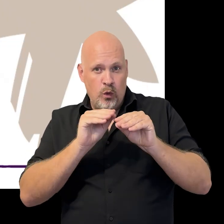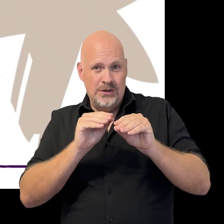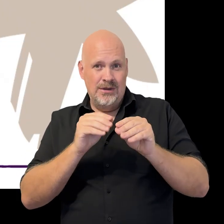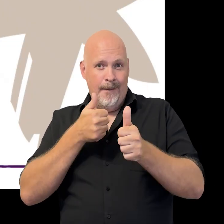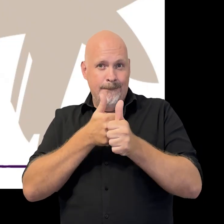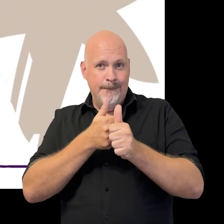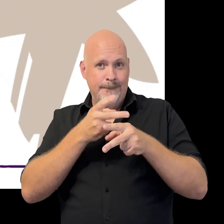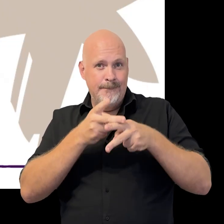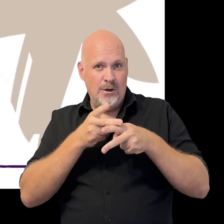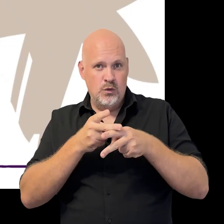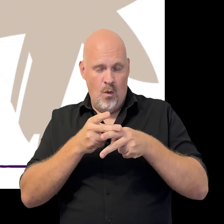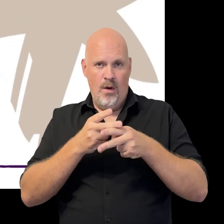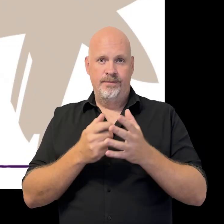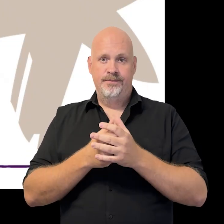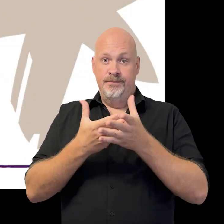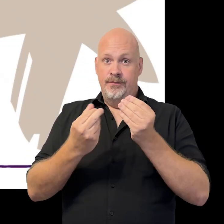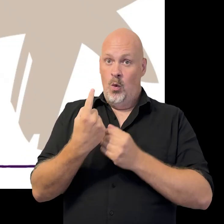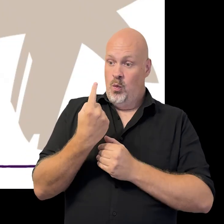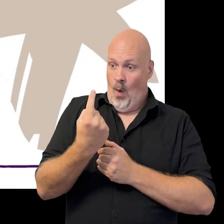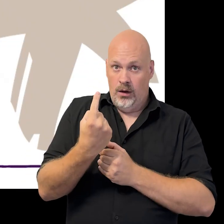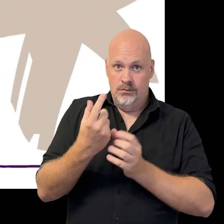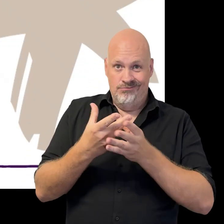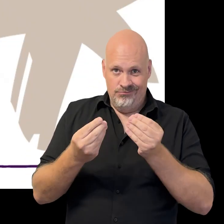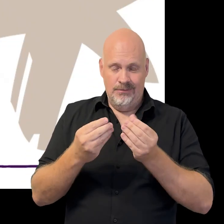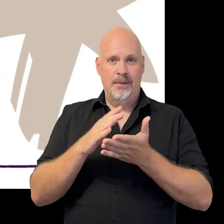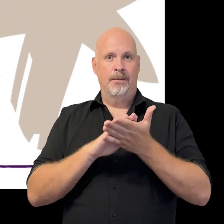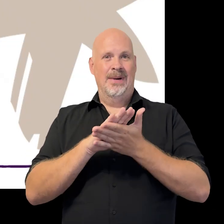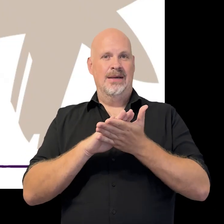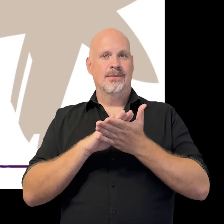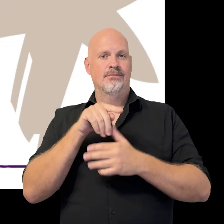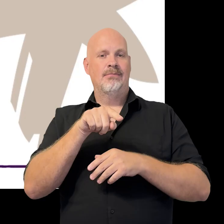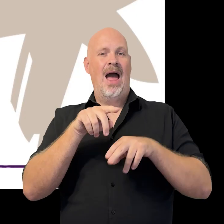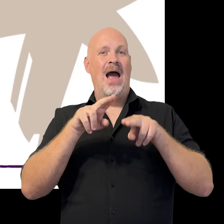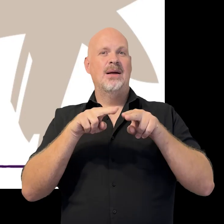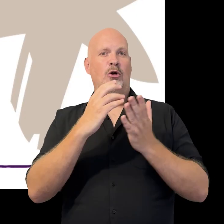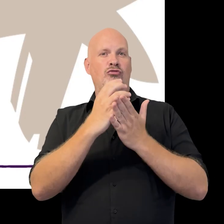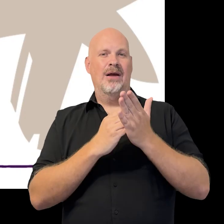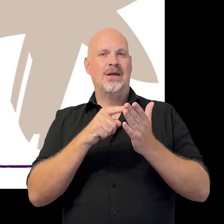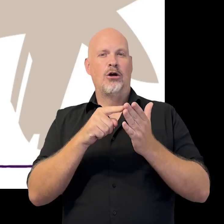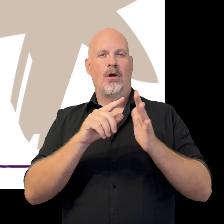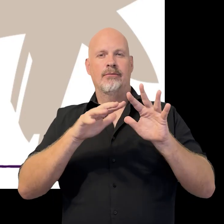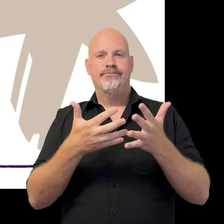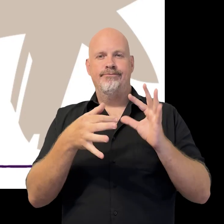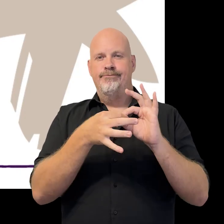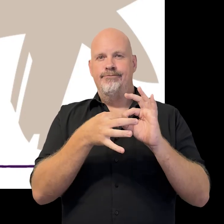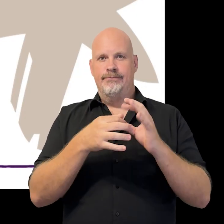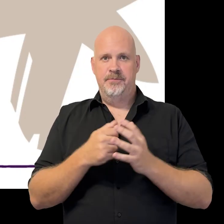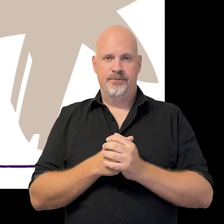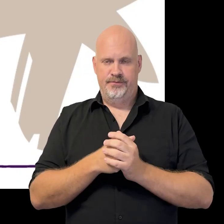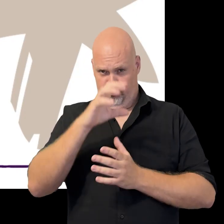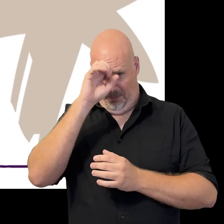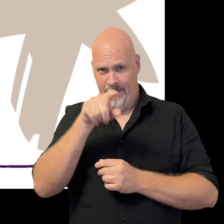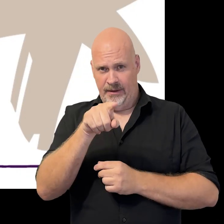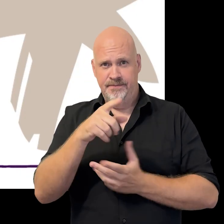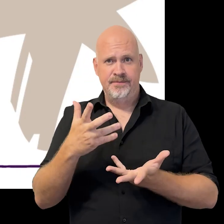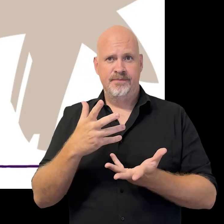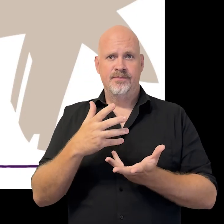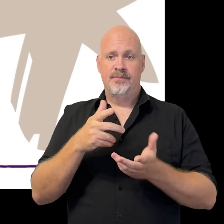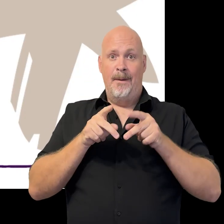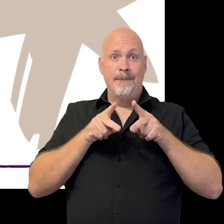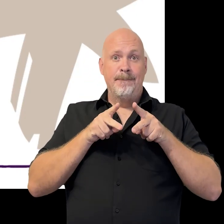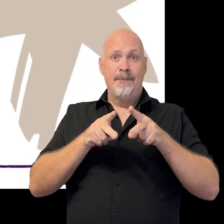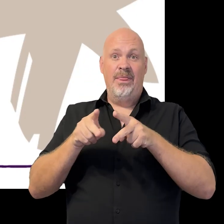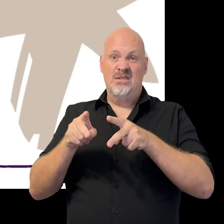research. It's important to really show engagement with academic literature. Make sure that those sources are appropriate sources and they